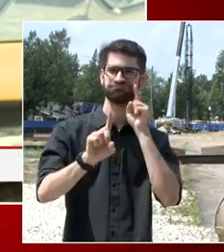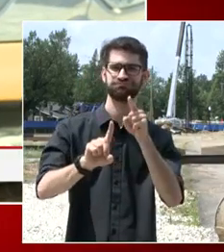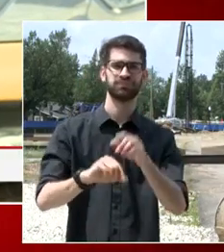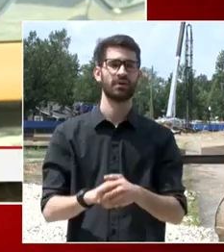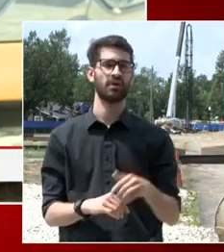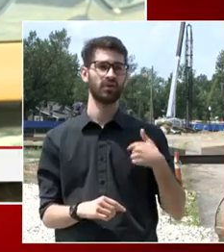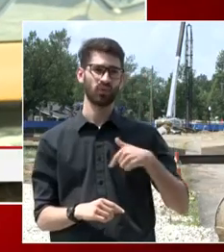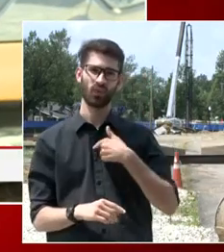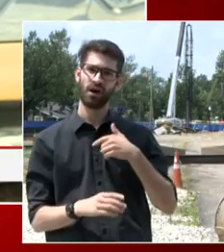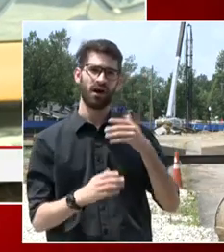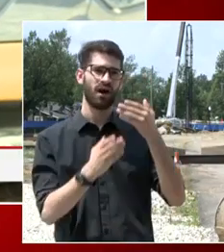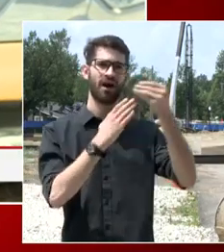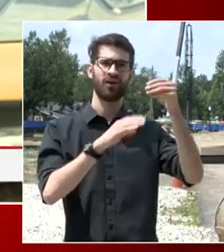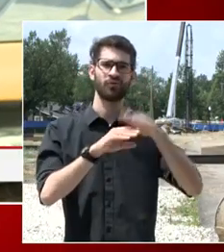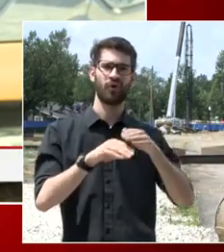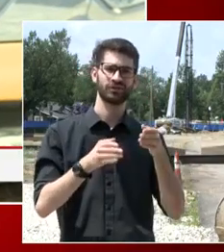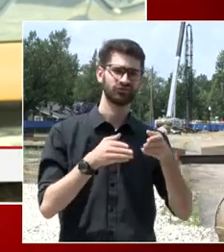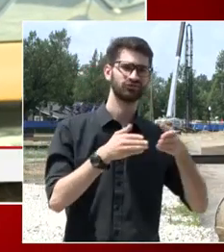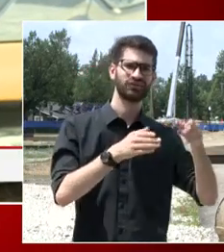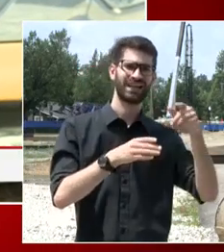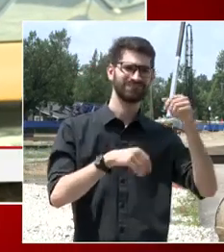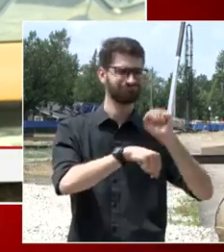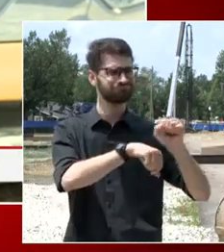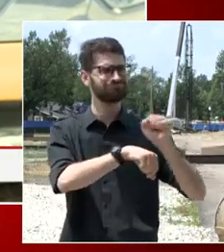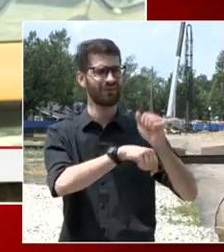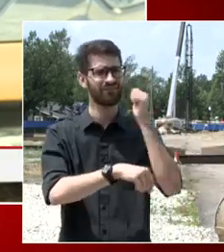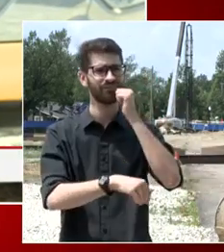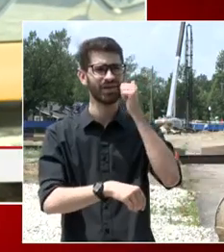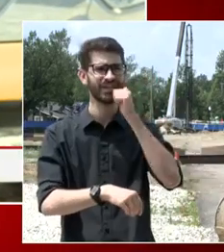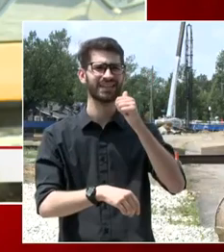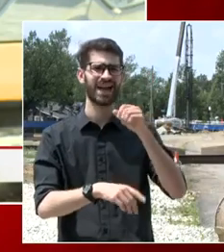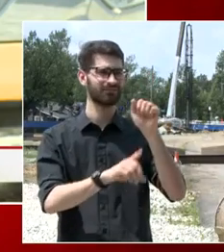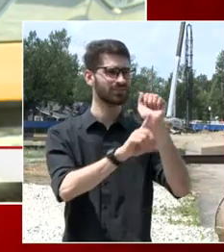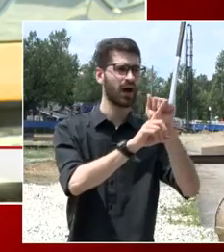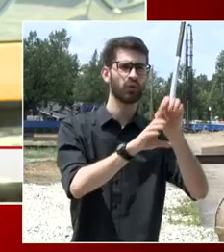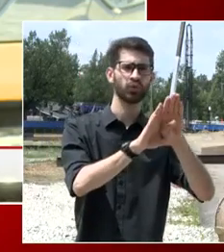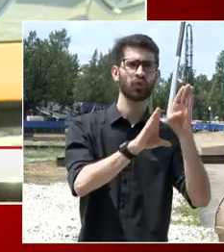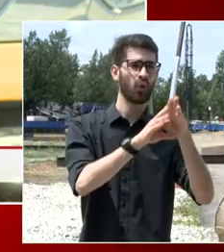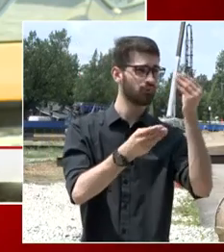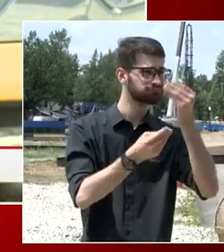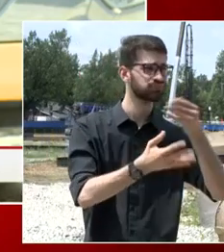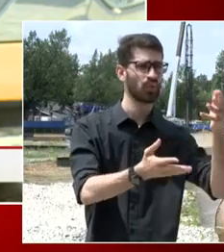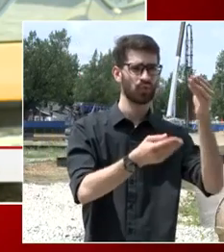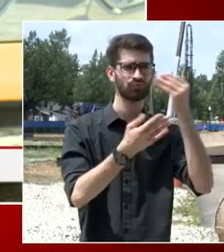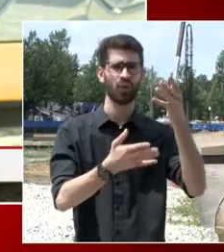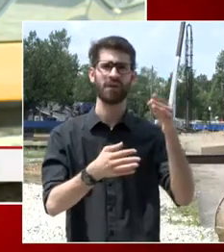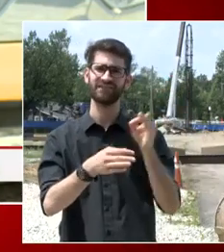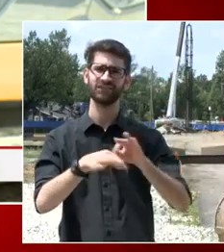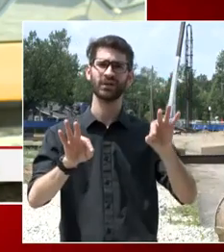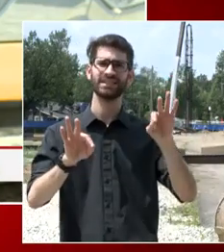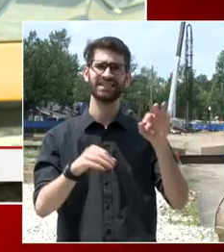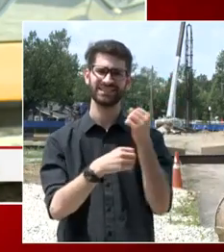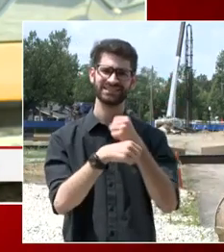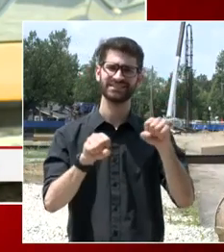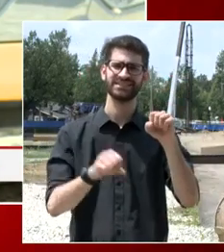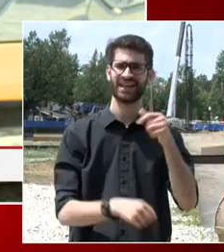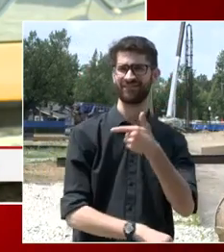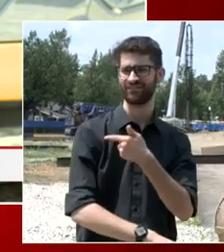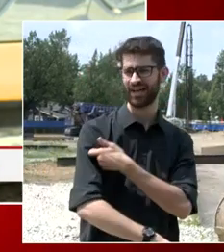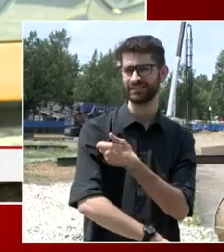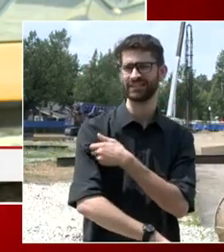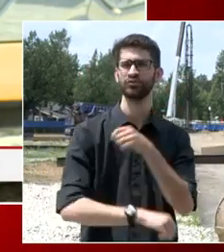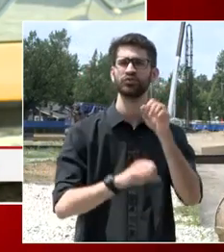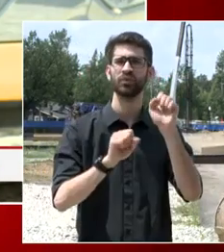on the streets every single day, knocking on doors, letting people know about free, safe vaccines that they can